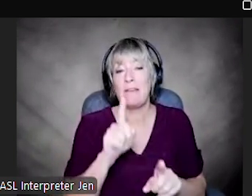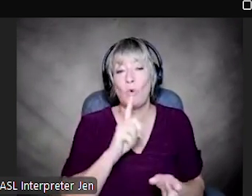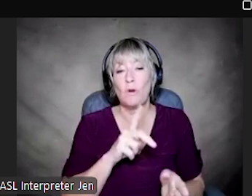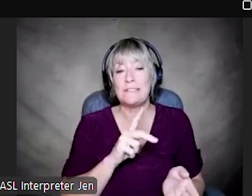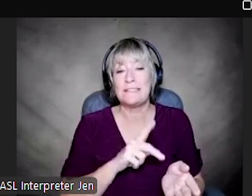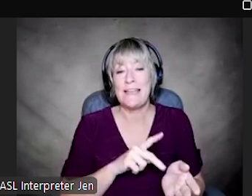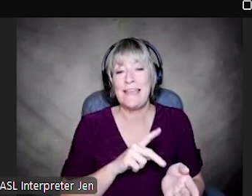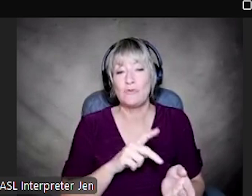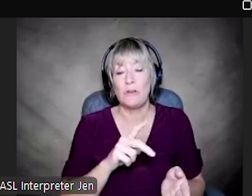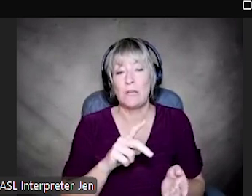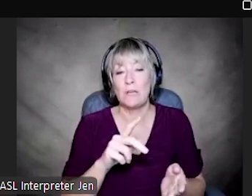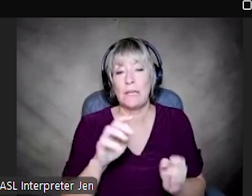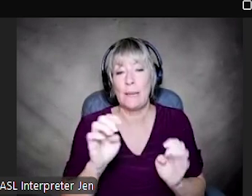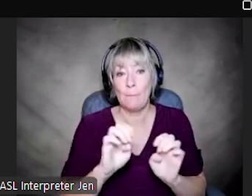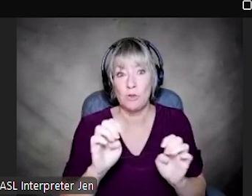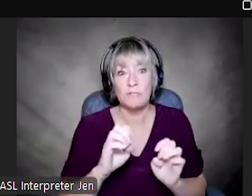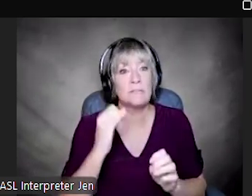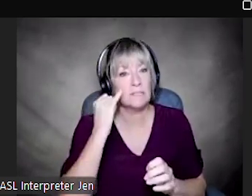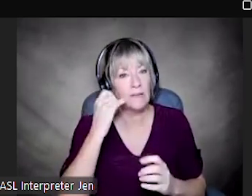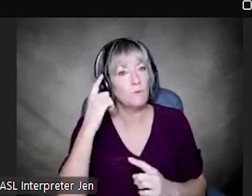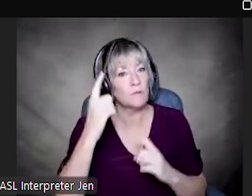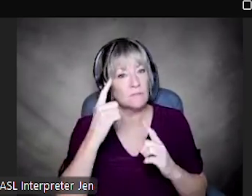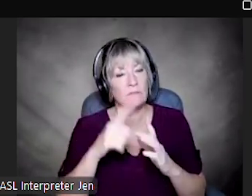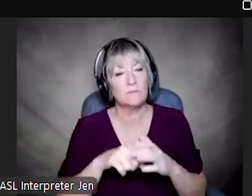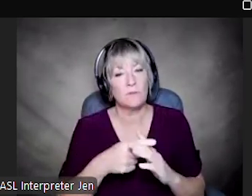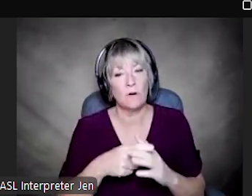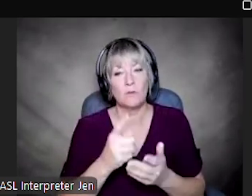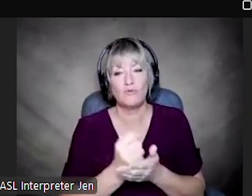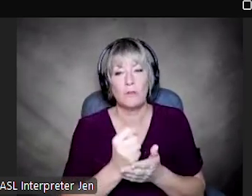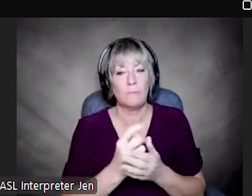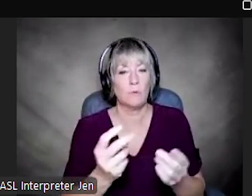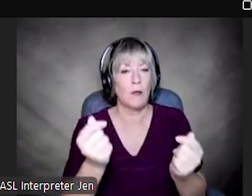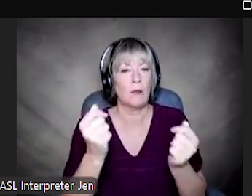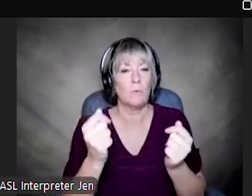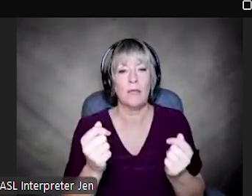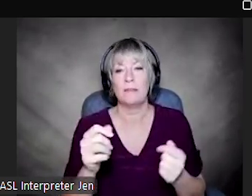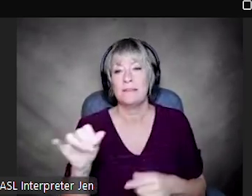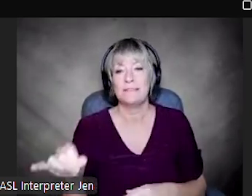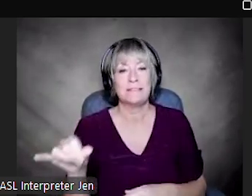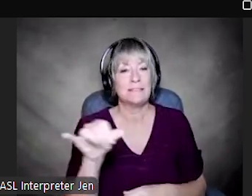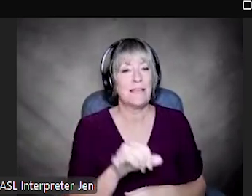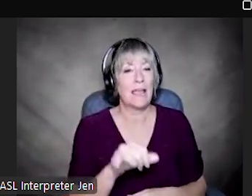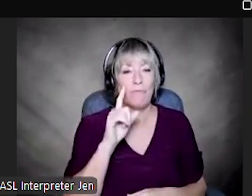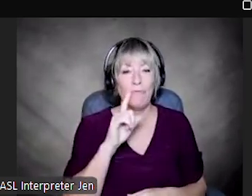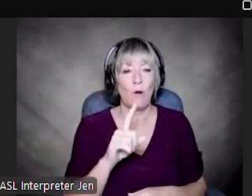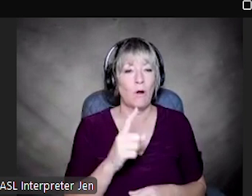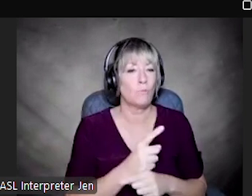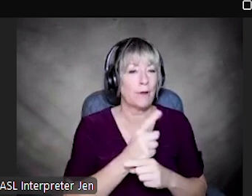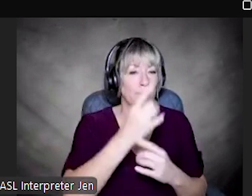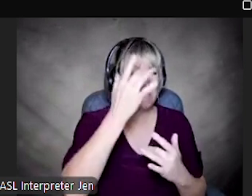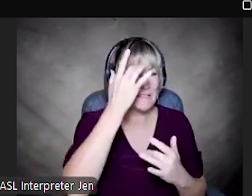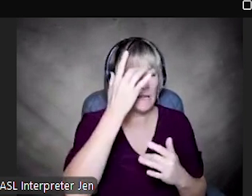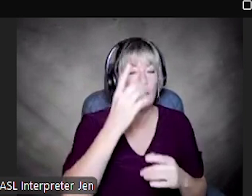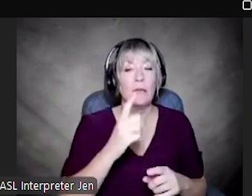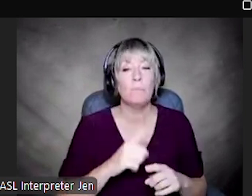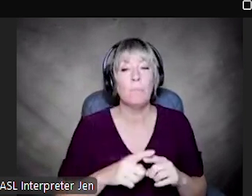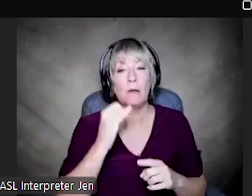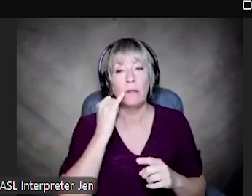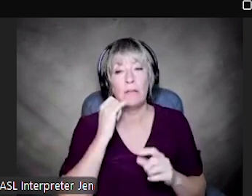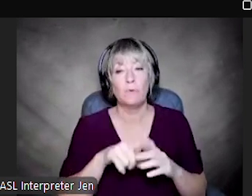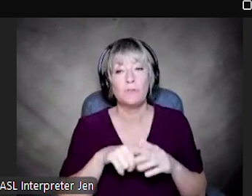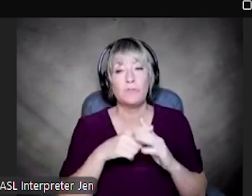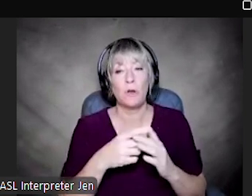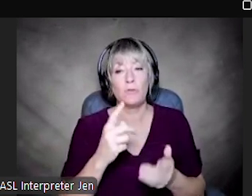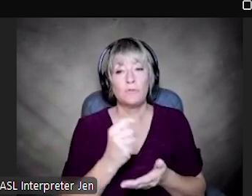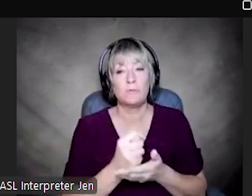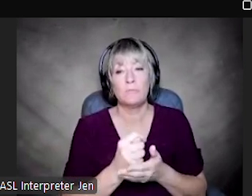ERs if we actually consider starting treatment right away, the same as we would for the asthma attack. But even if we were able to start treatment right